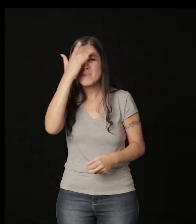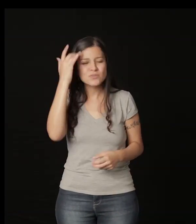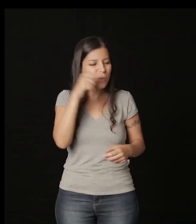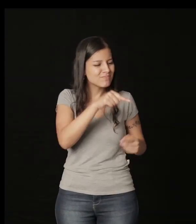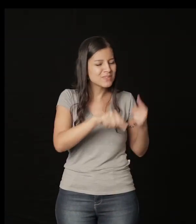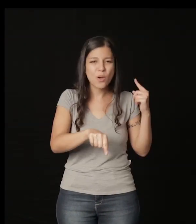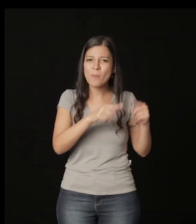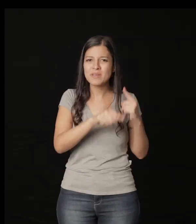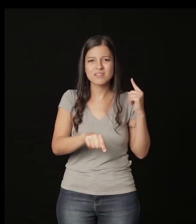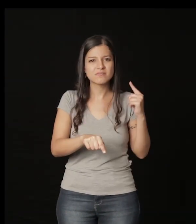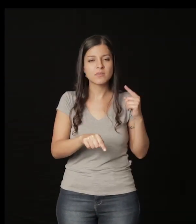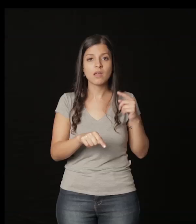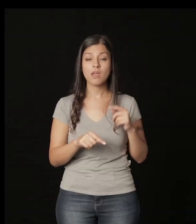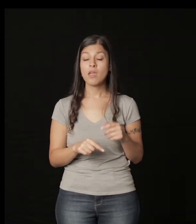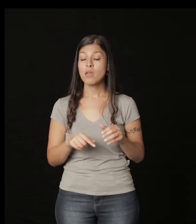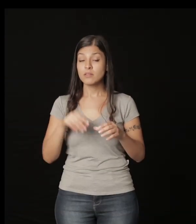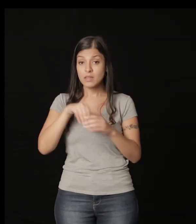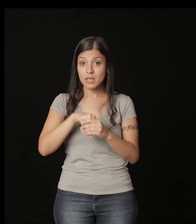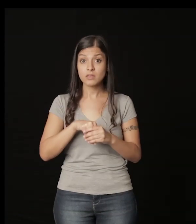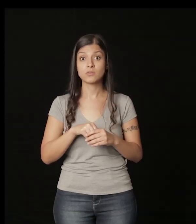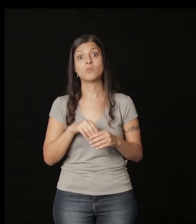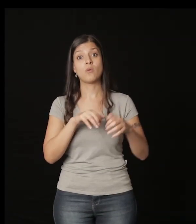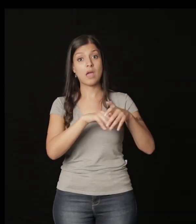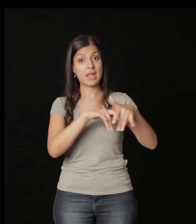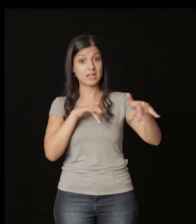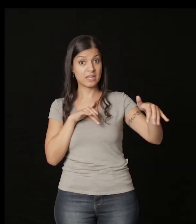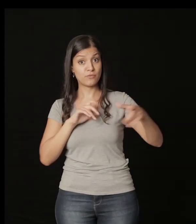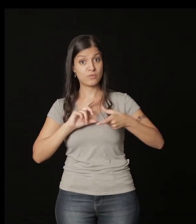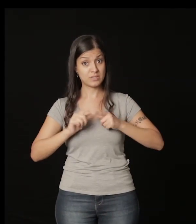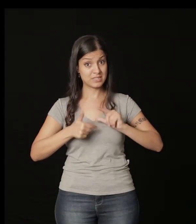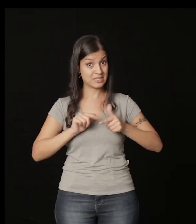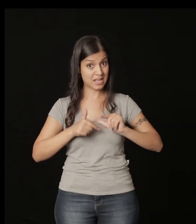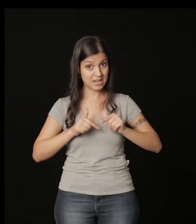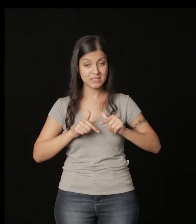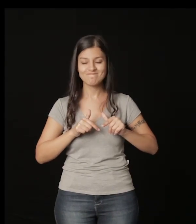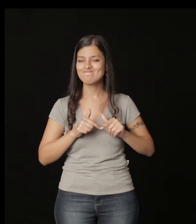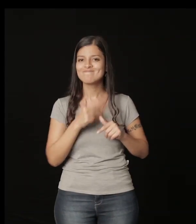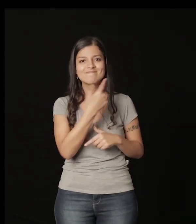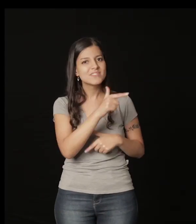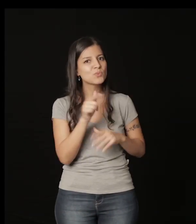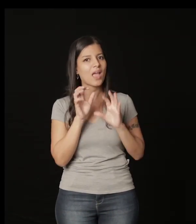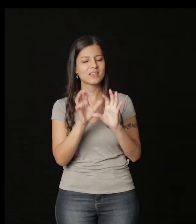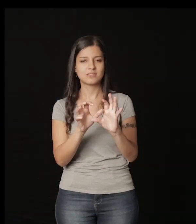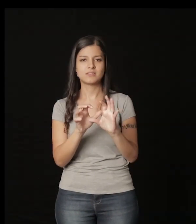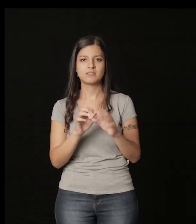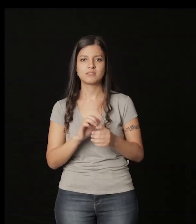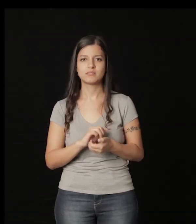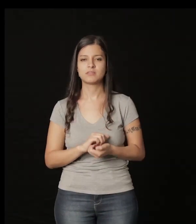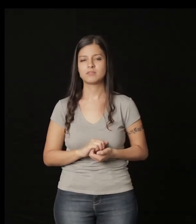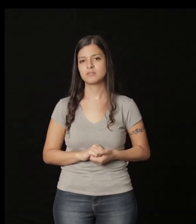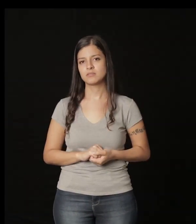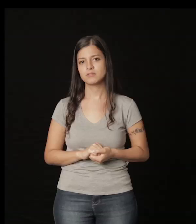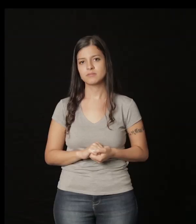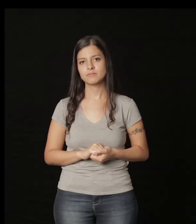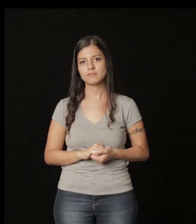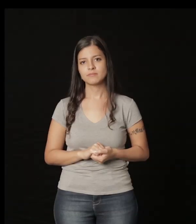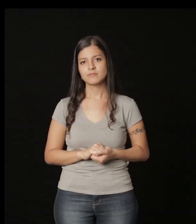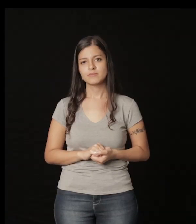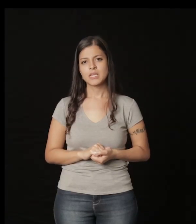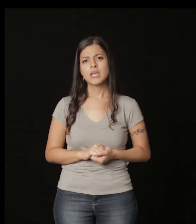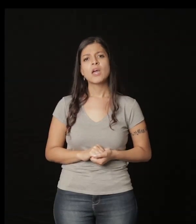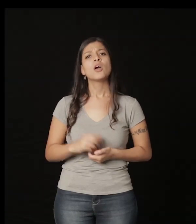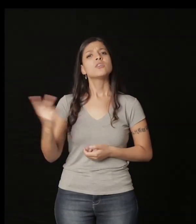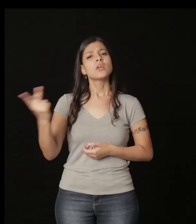never see photographs like that in an Israeli archive. So, you know, this was very interesting to